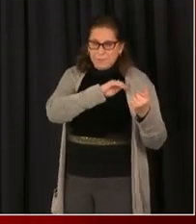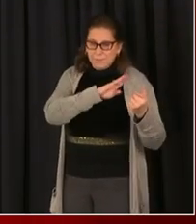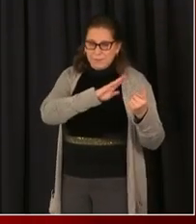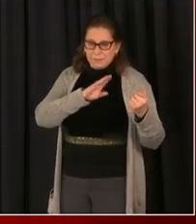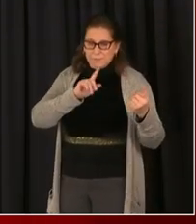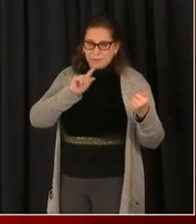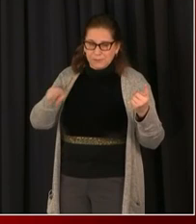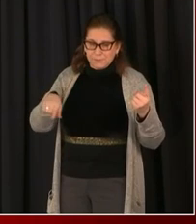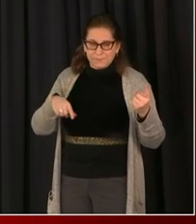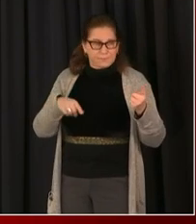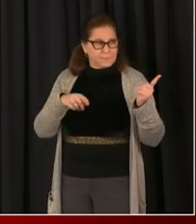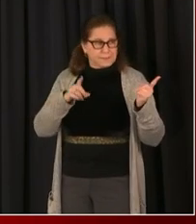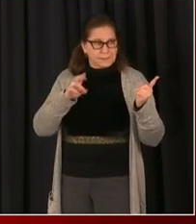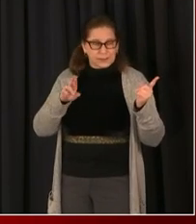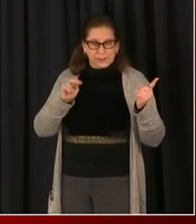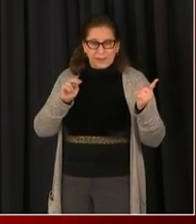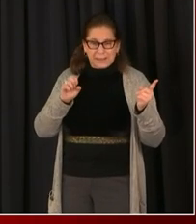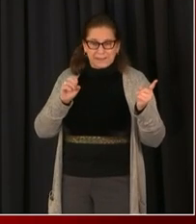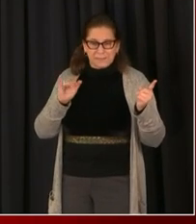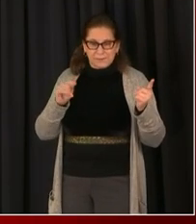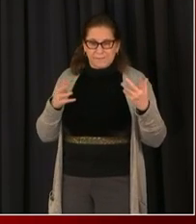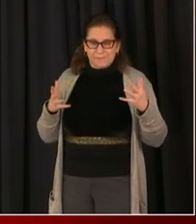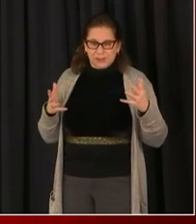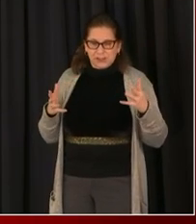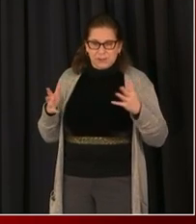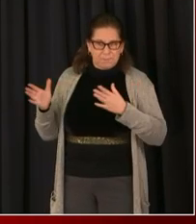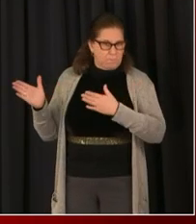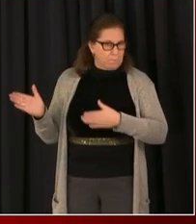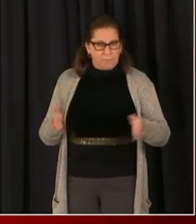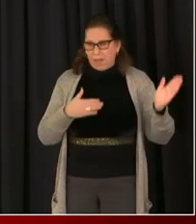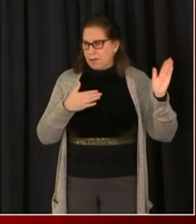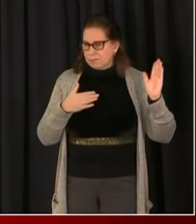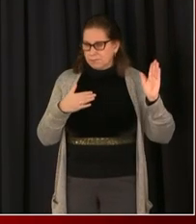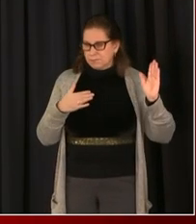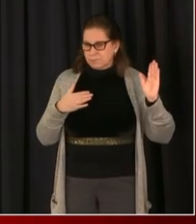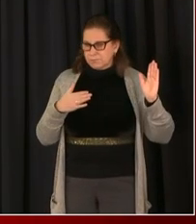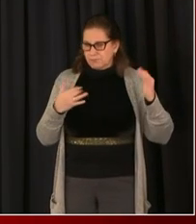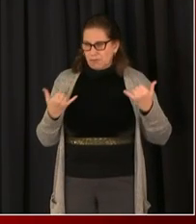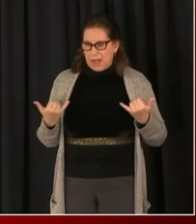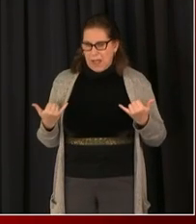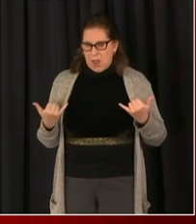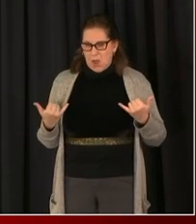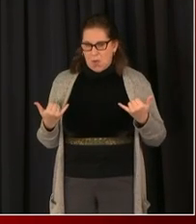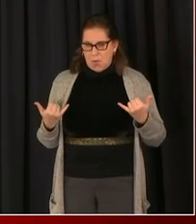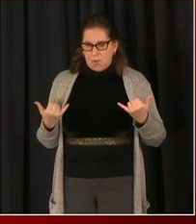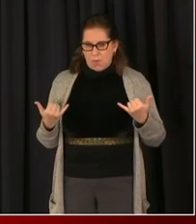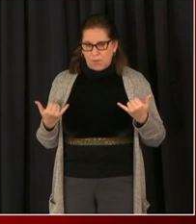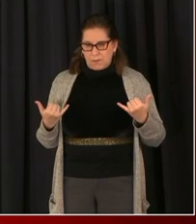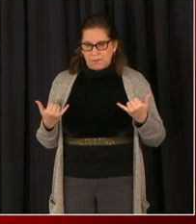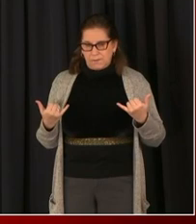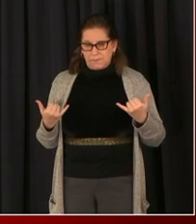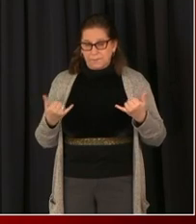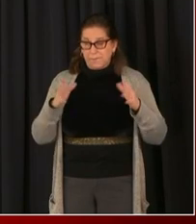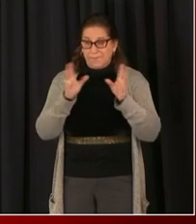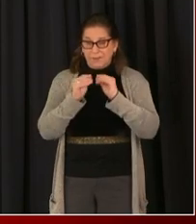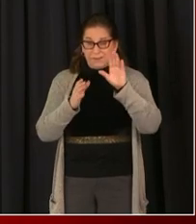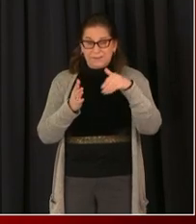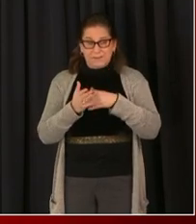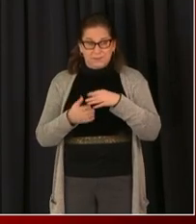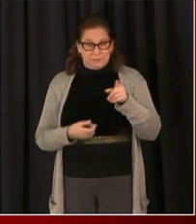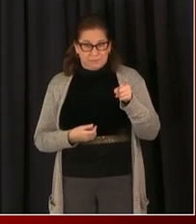doing some contingency planning now on what it would take to turn the convention center on if need